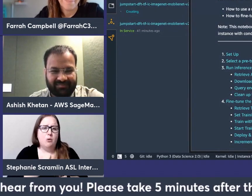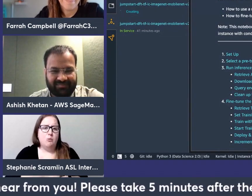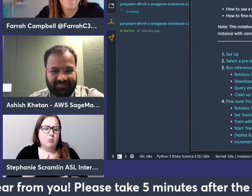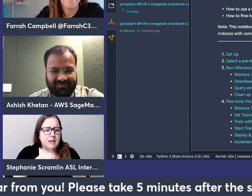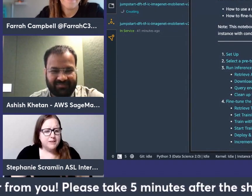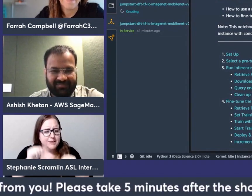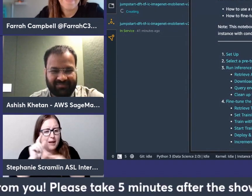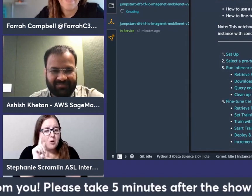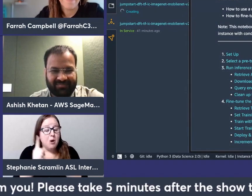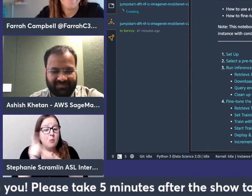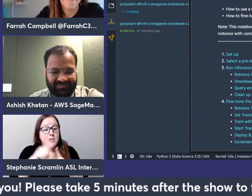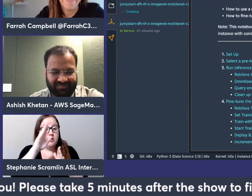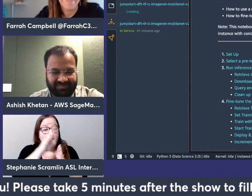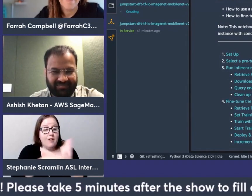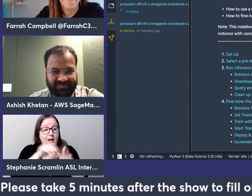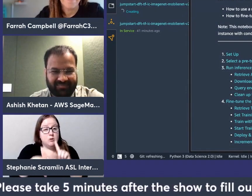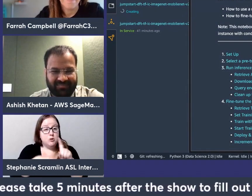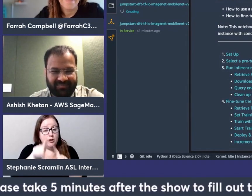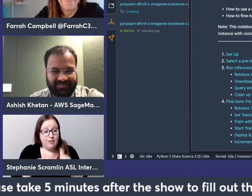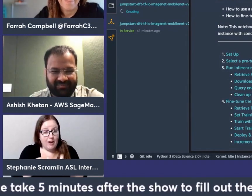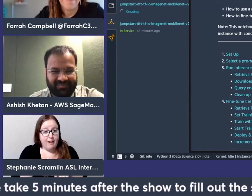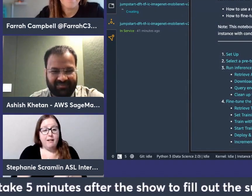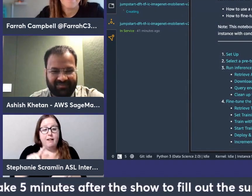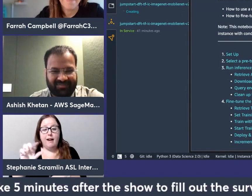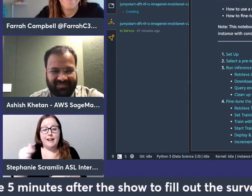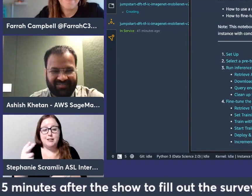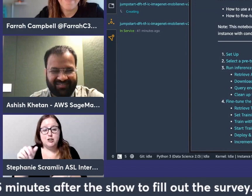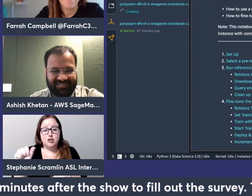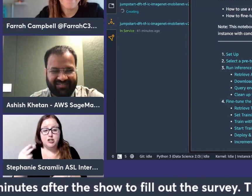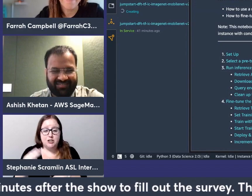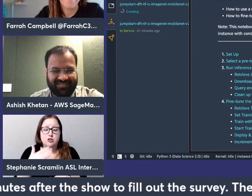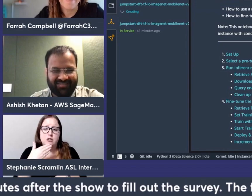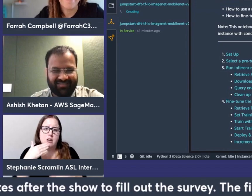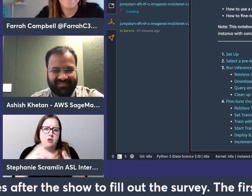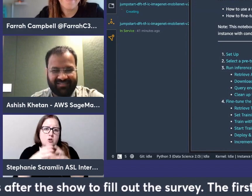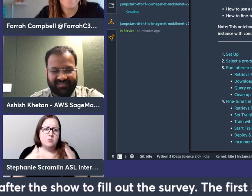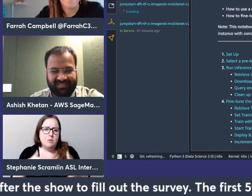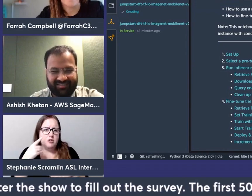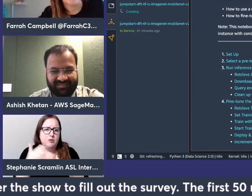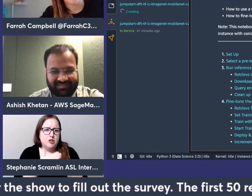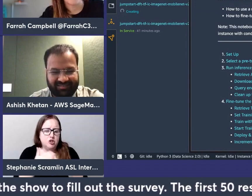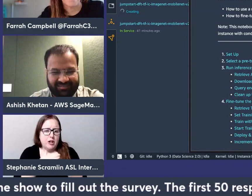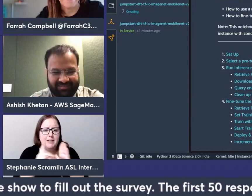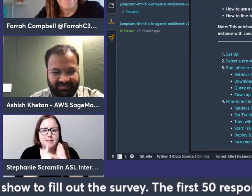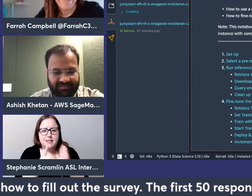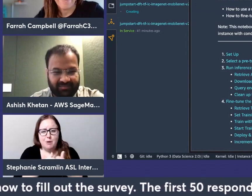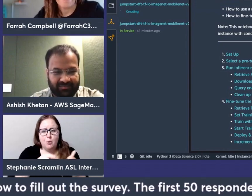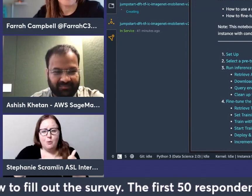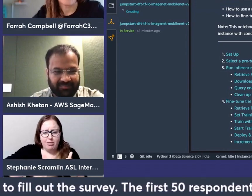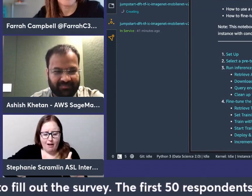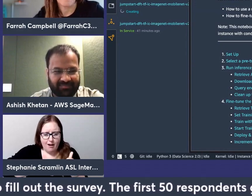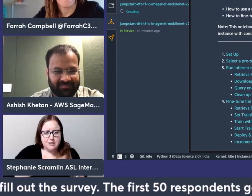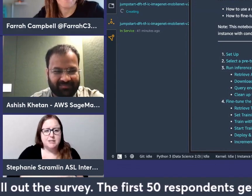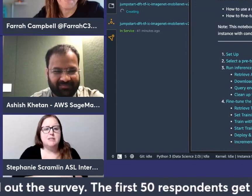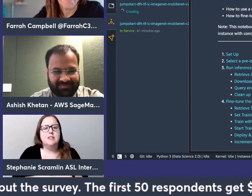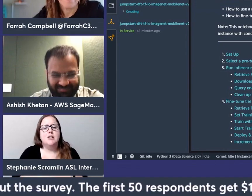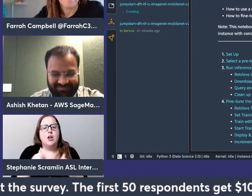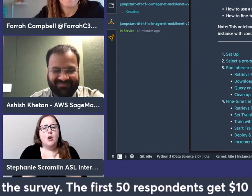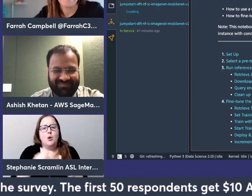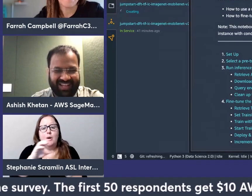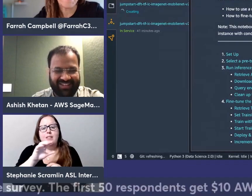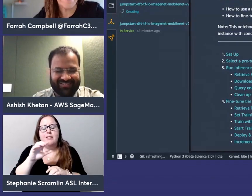please take a moment to fill out the survey. Ashish, thank you so much for sharing this demo with us of TensorFlow image